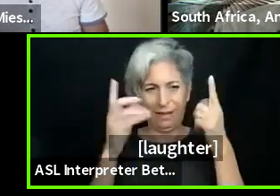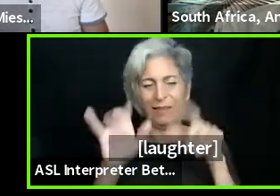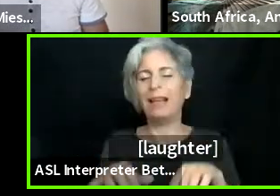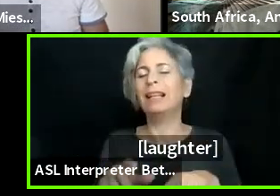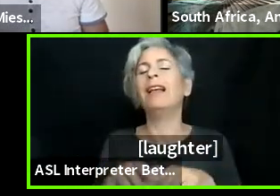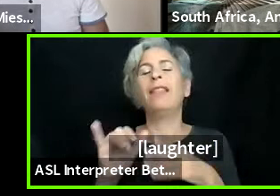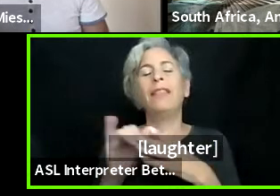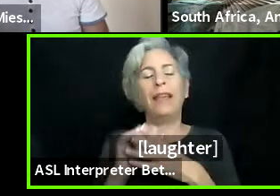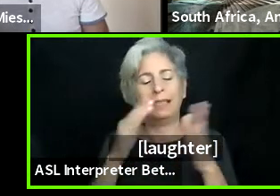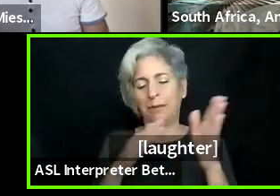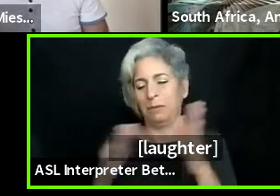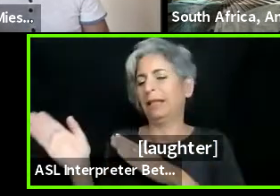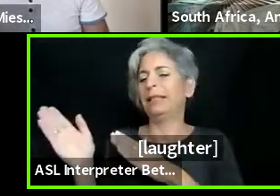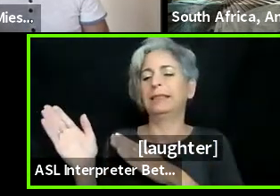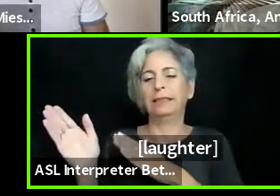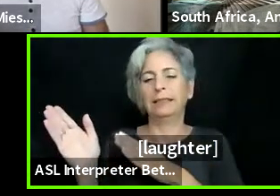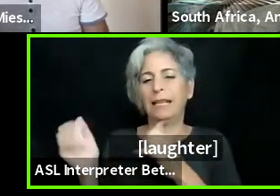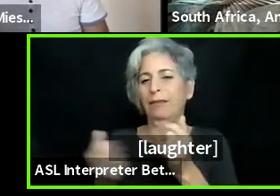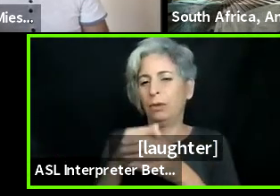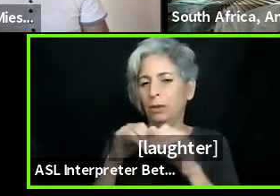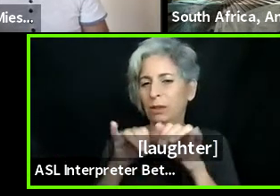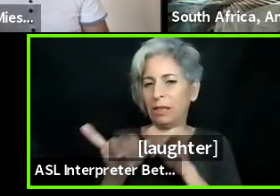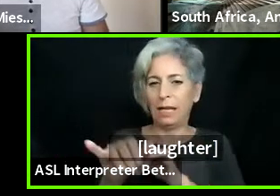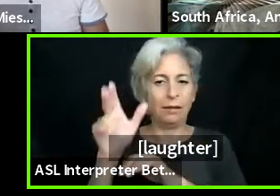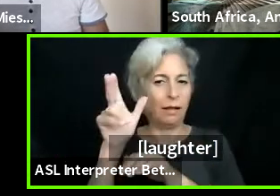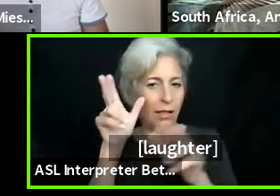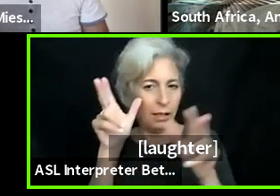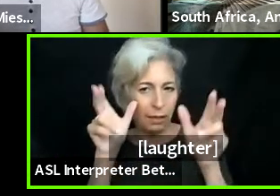So that's kind of the plan right now. Everyone stays on, they listen